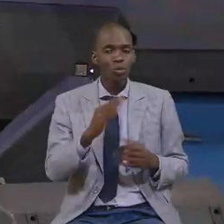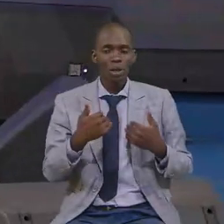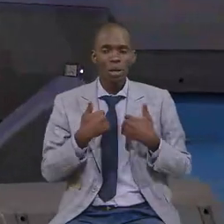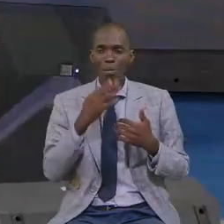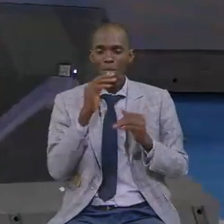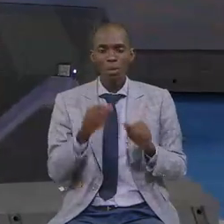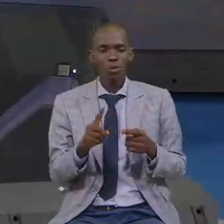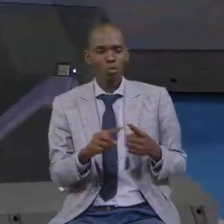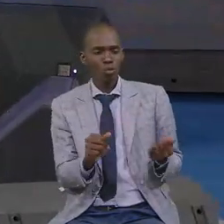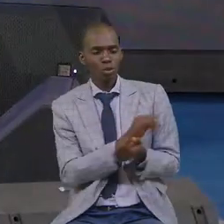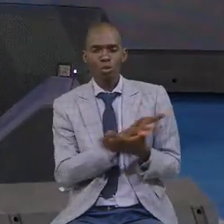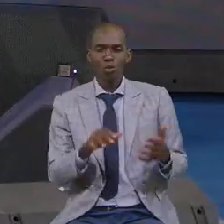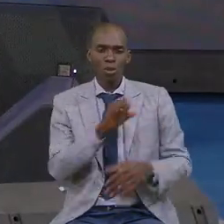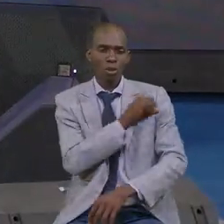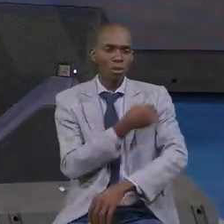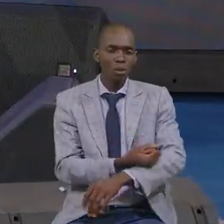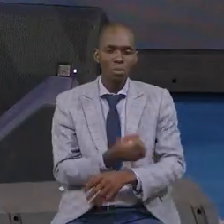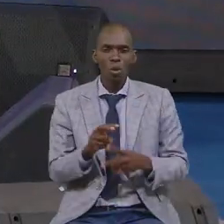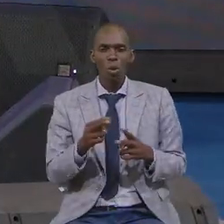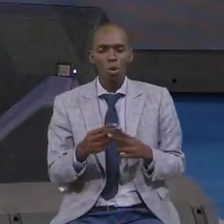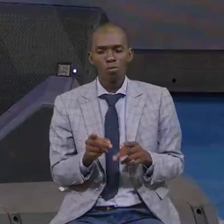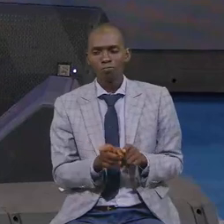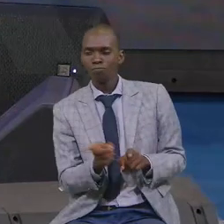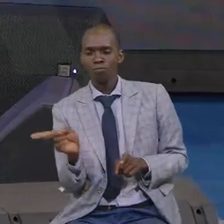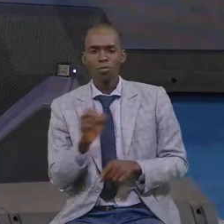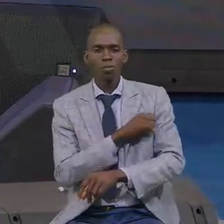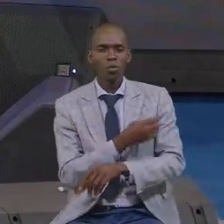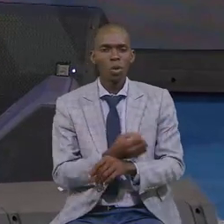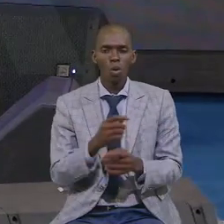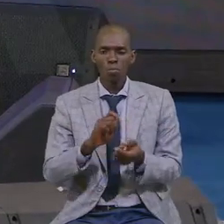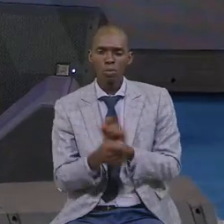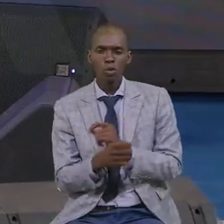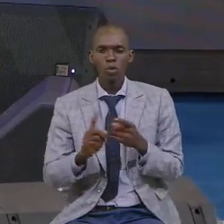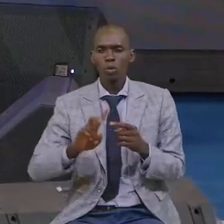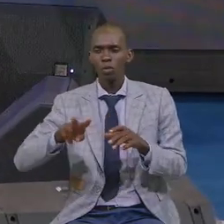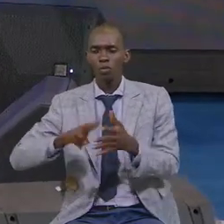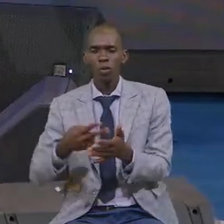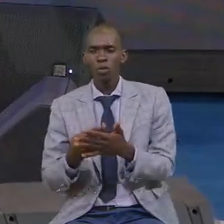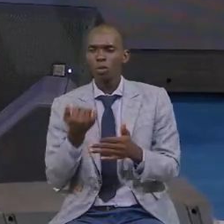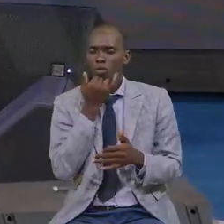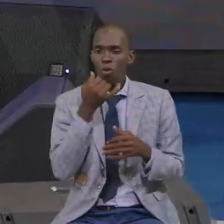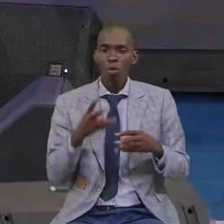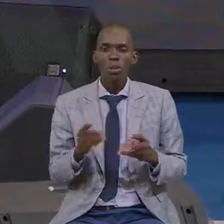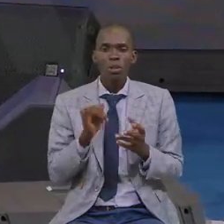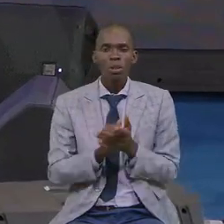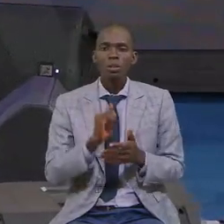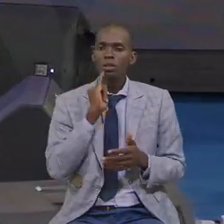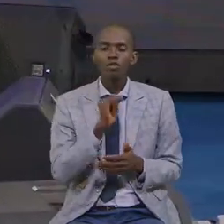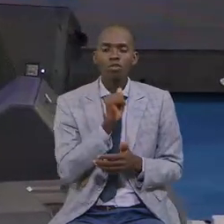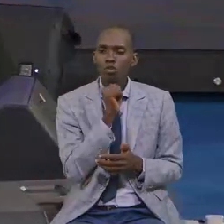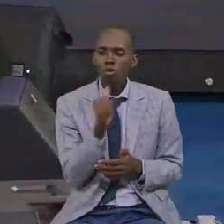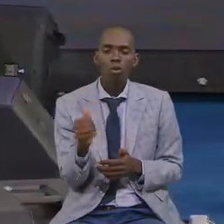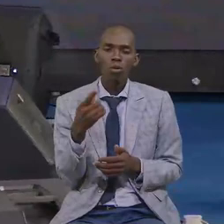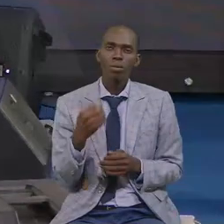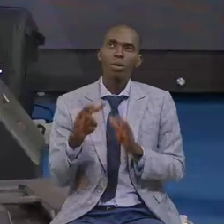to derail him, or to turn him in any direction that was not the will of God.